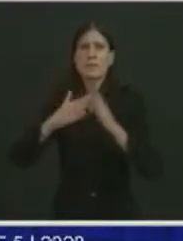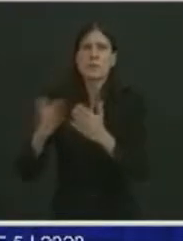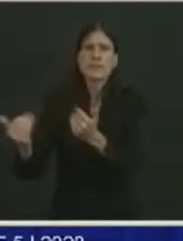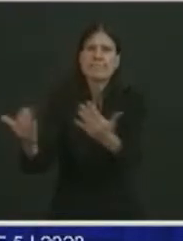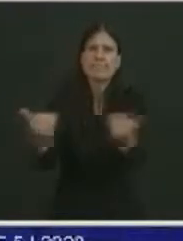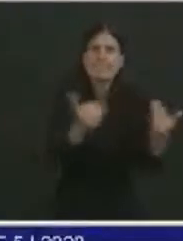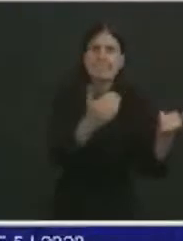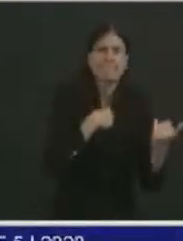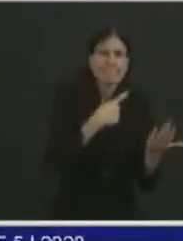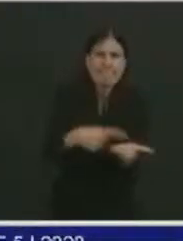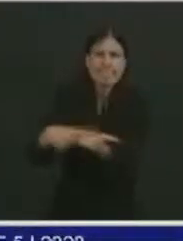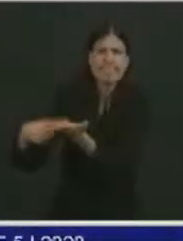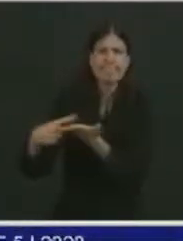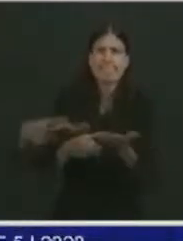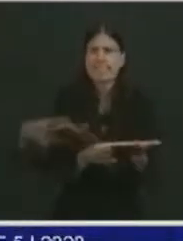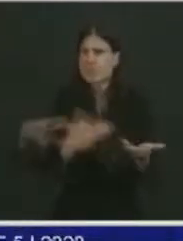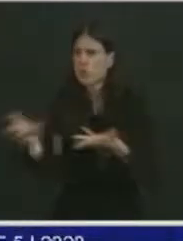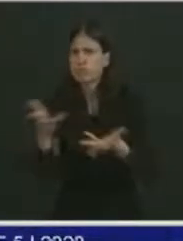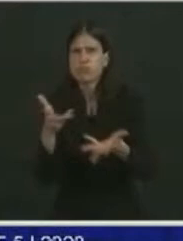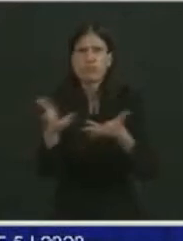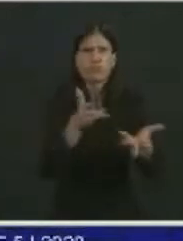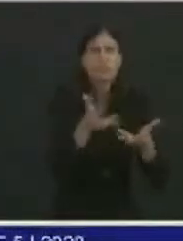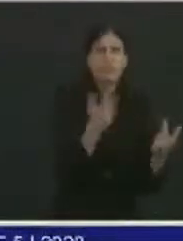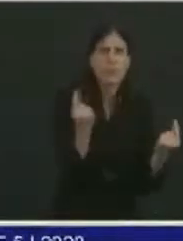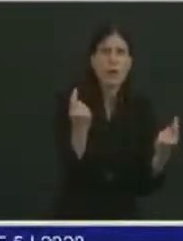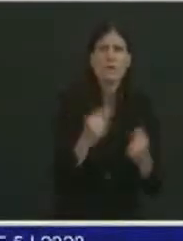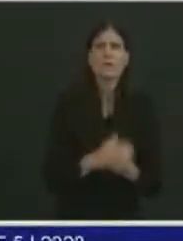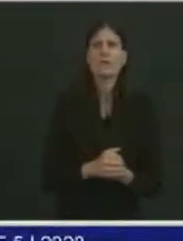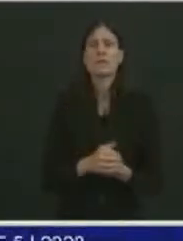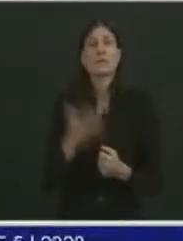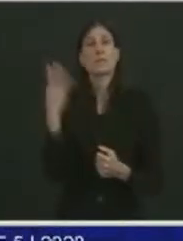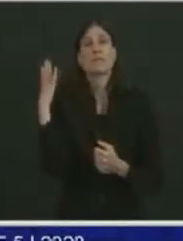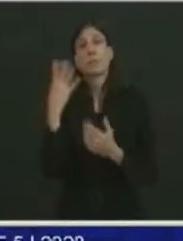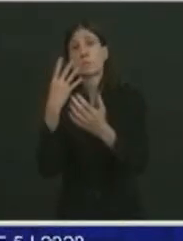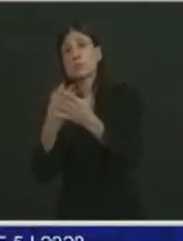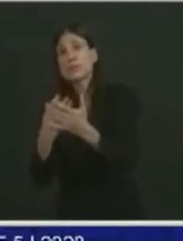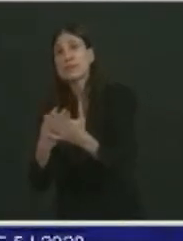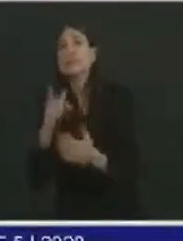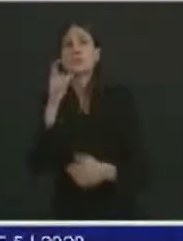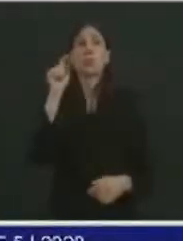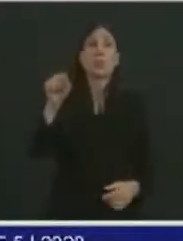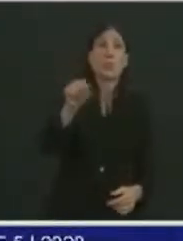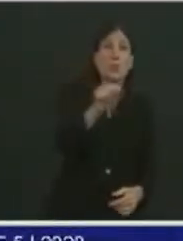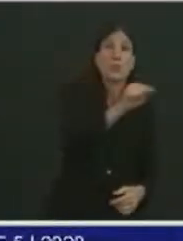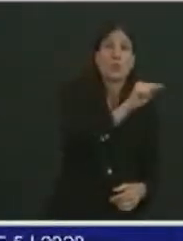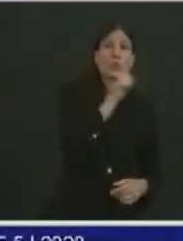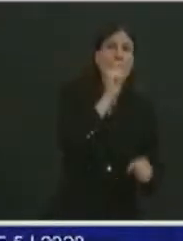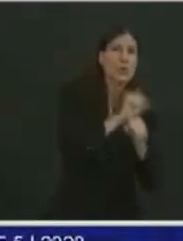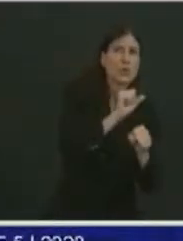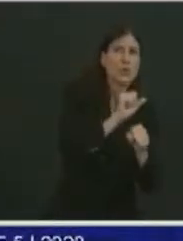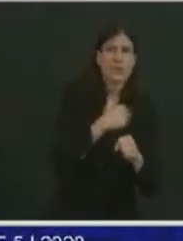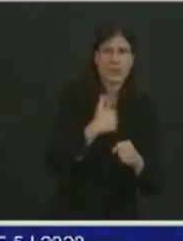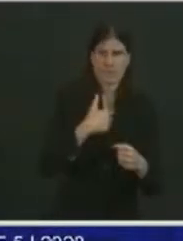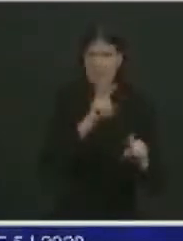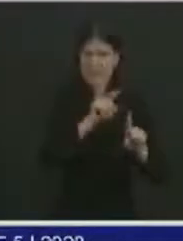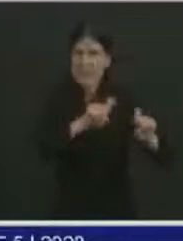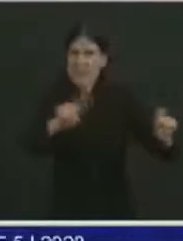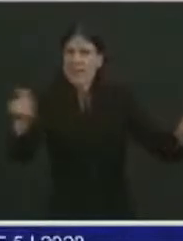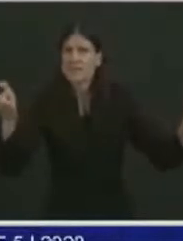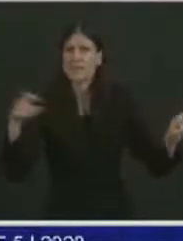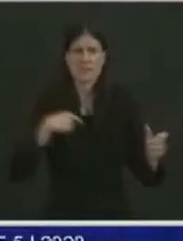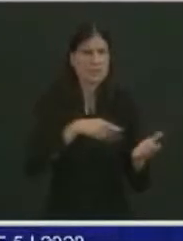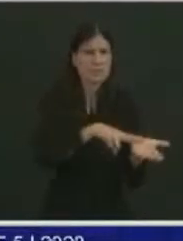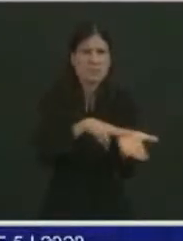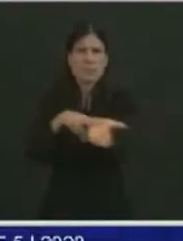been formerly incarcerated, people who work in the community, and I asked that exact question. And I've talked to a